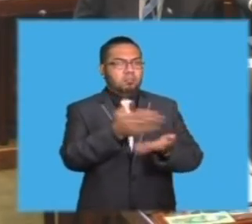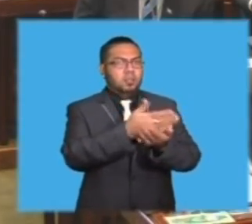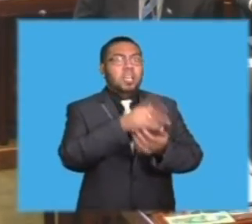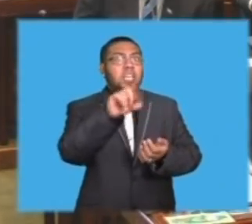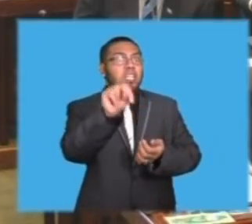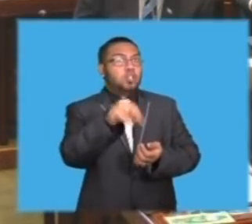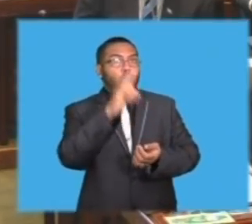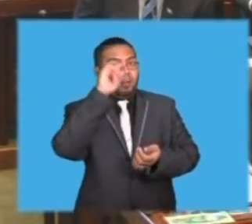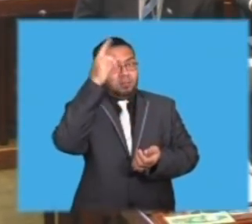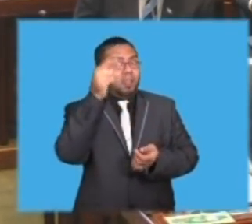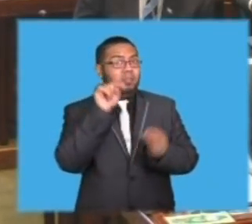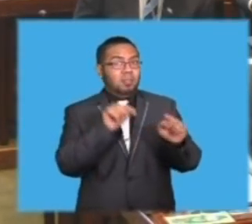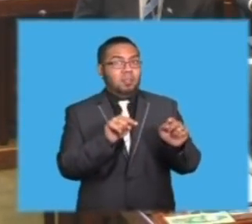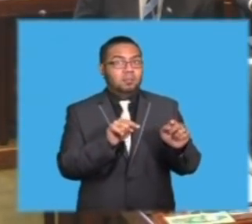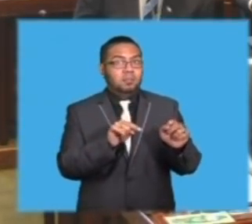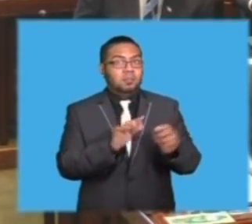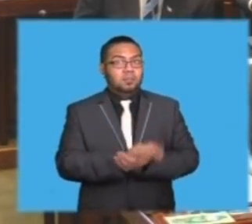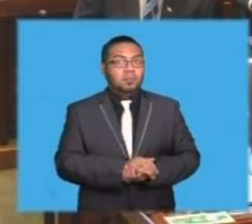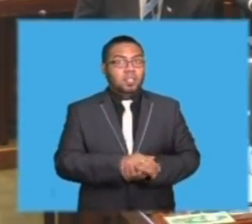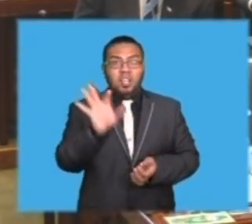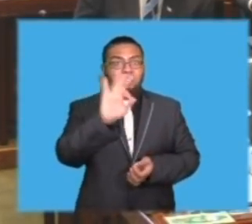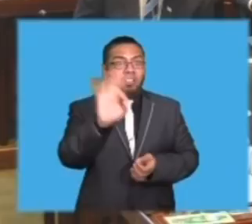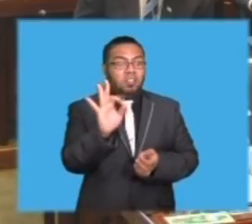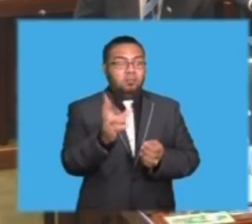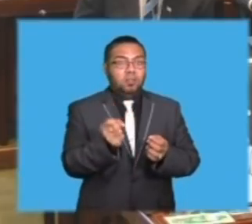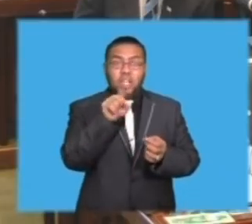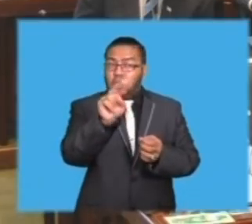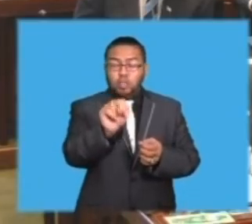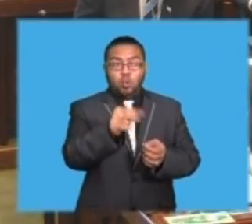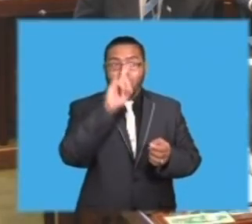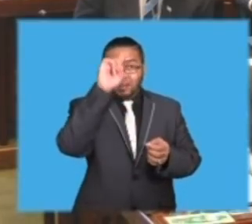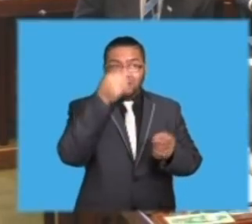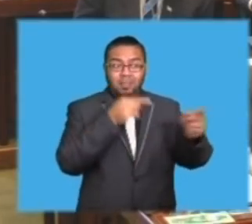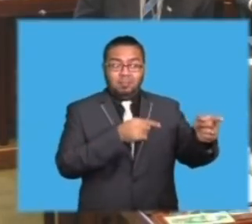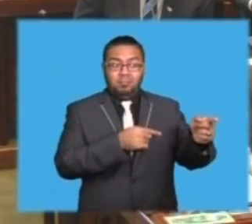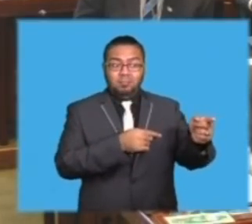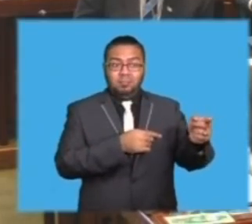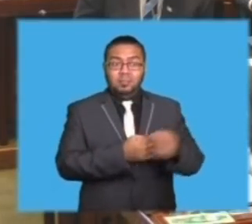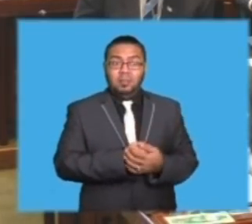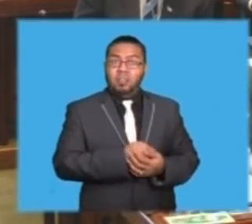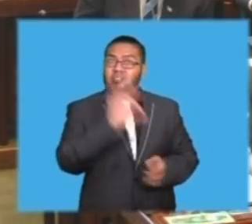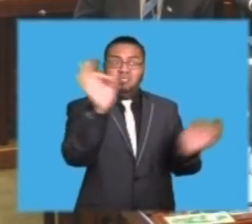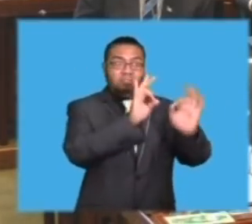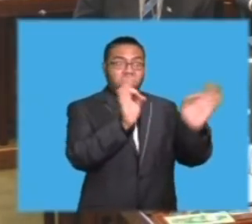that. There has been no aggregation of data based on ethnicity under the 2017 census. None